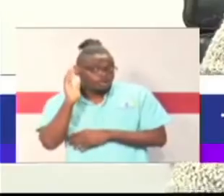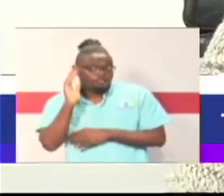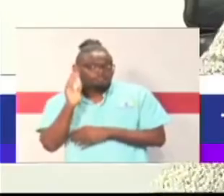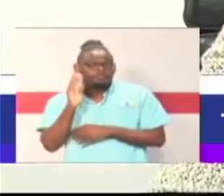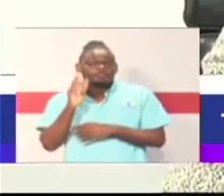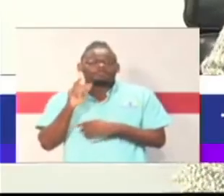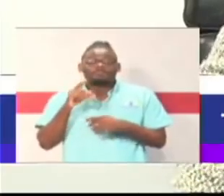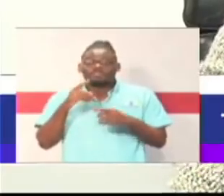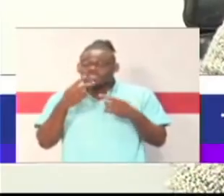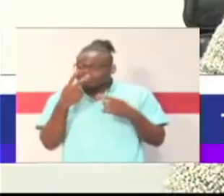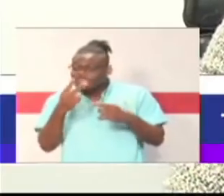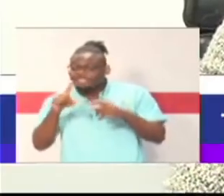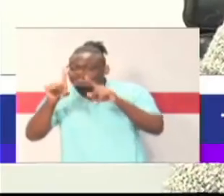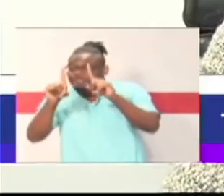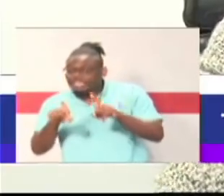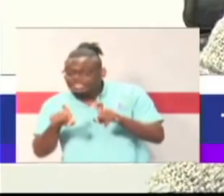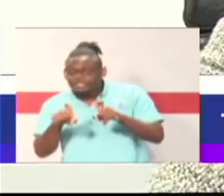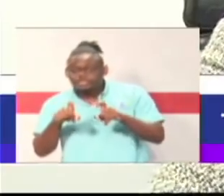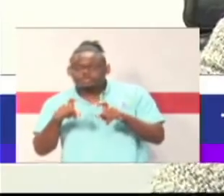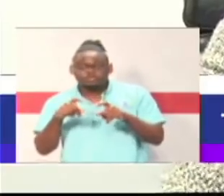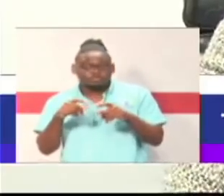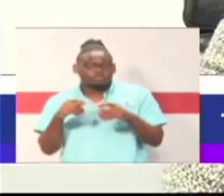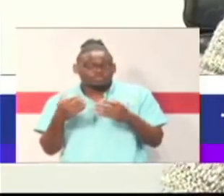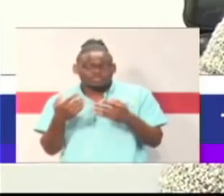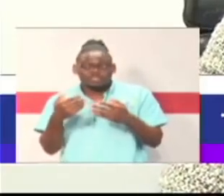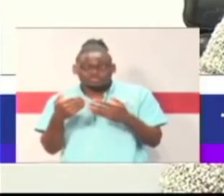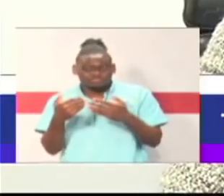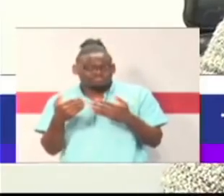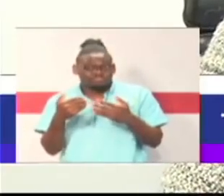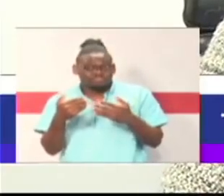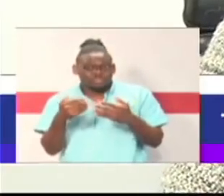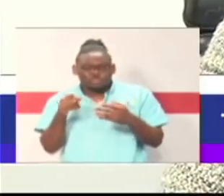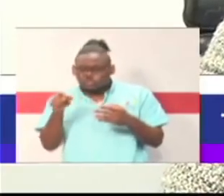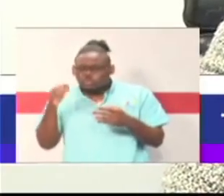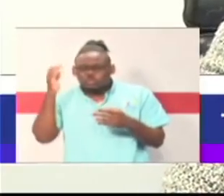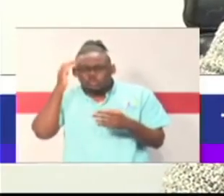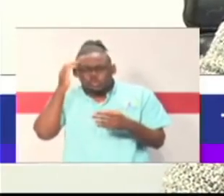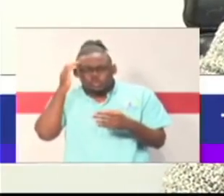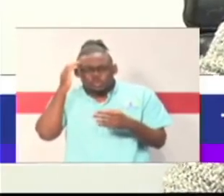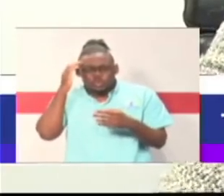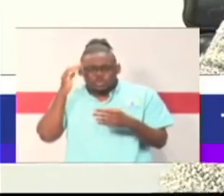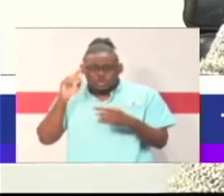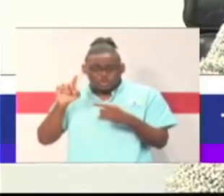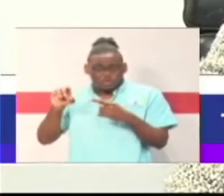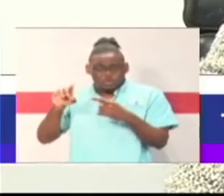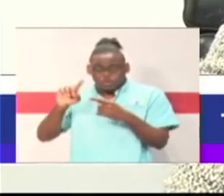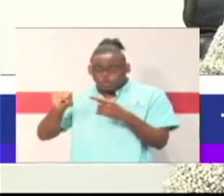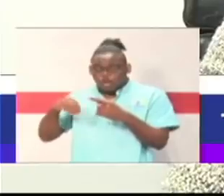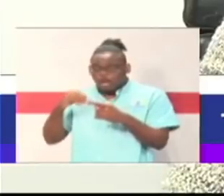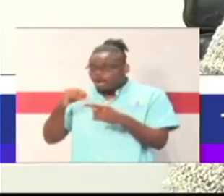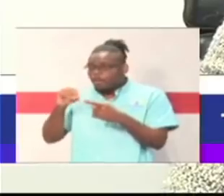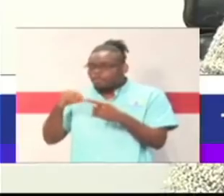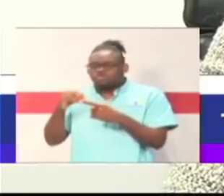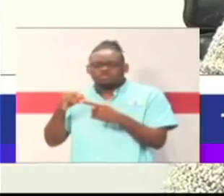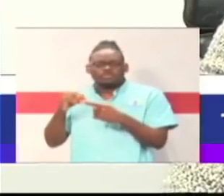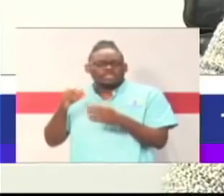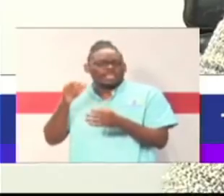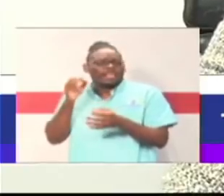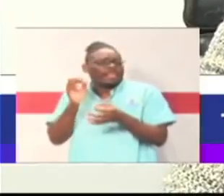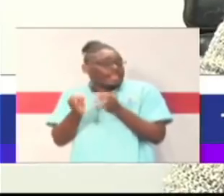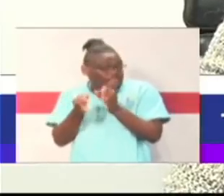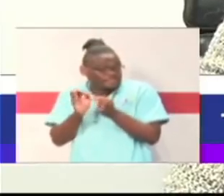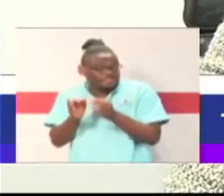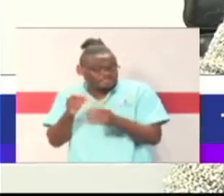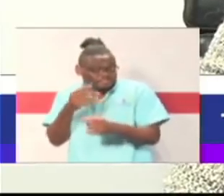this variant. Secondly, you asked about the effectiveness of the available vaccines against this variant.